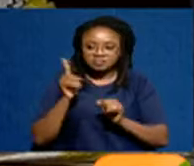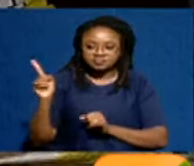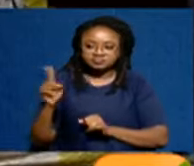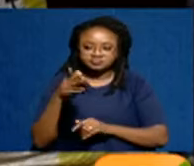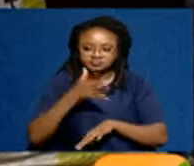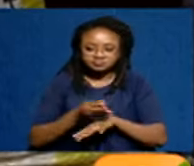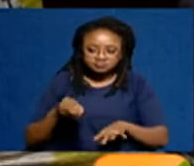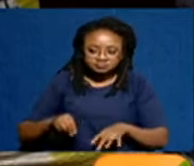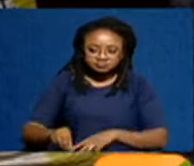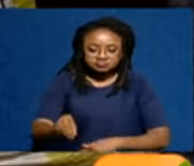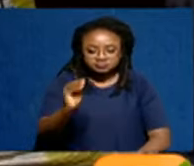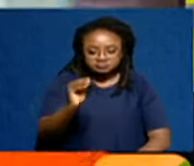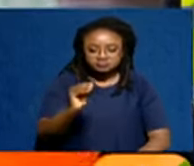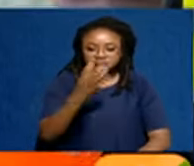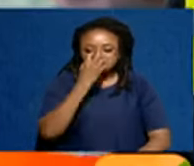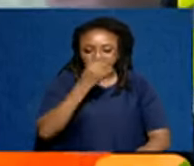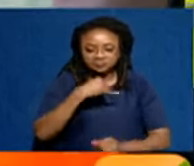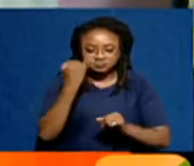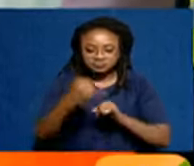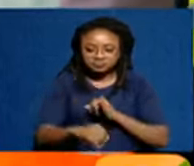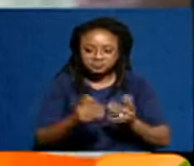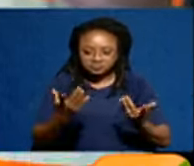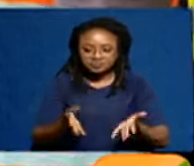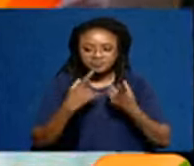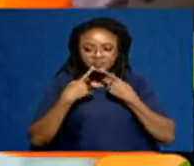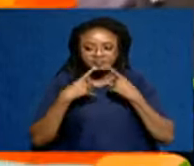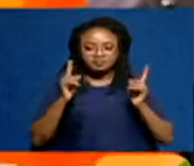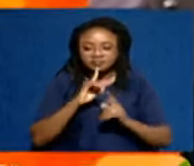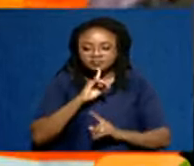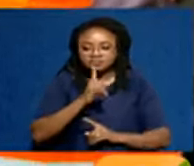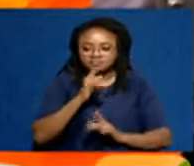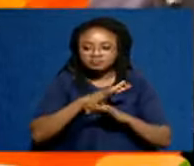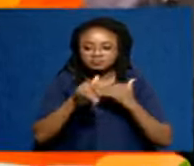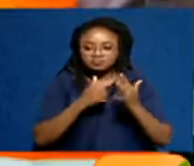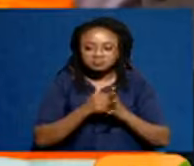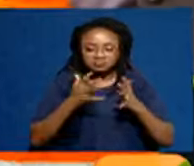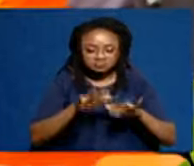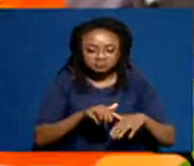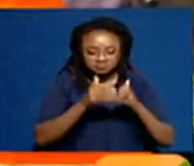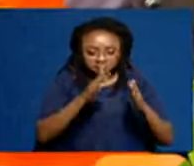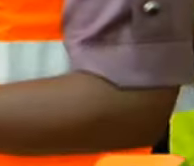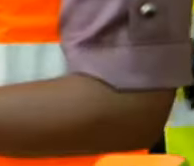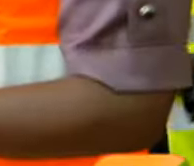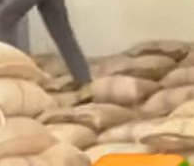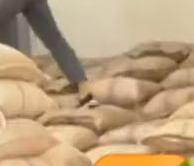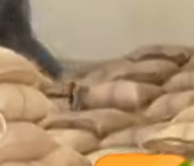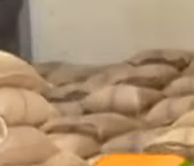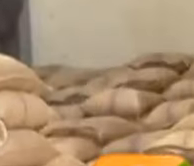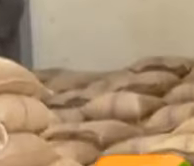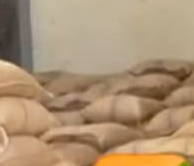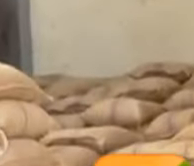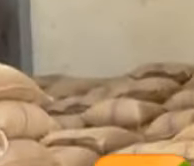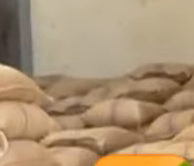fertilizer, President William Ruto has now ordered that all farmers who bought fake fertilizer consignments be